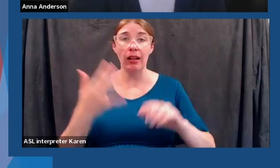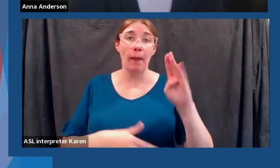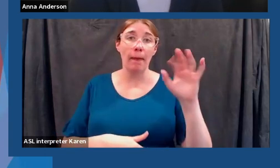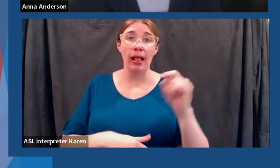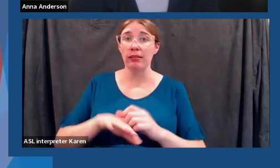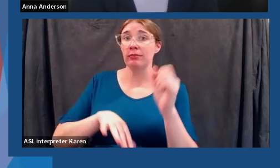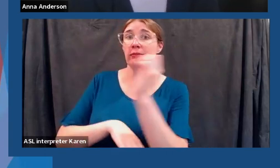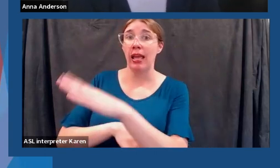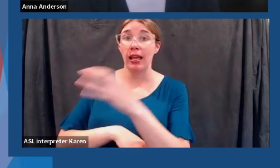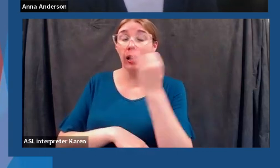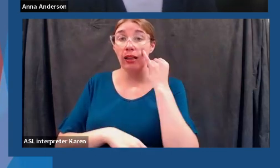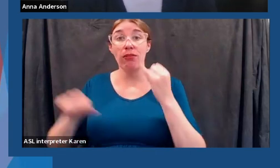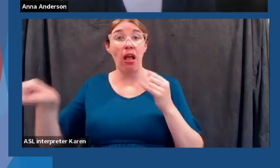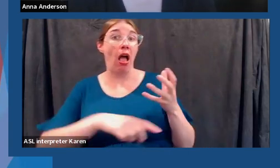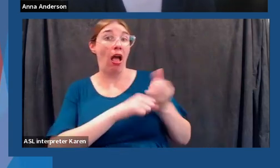it doesn't count.